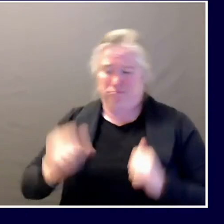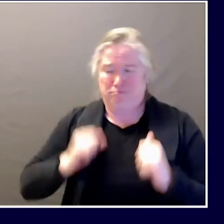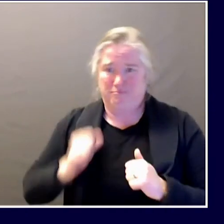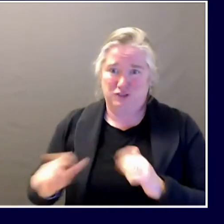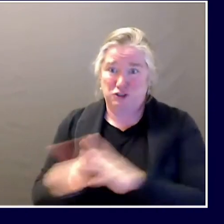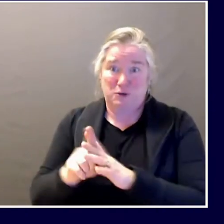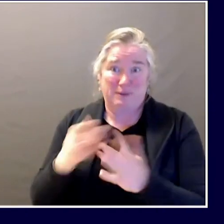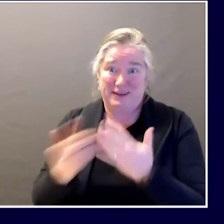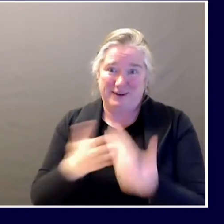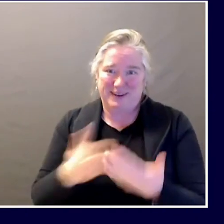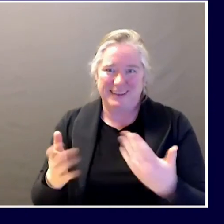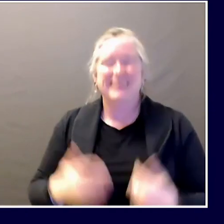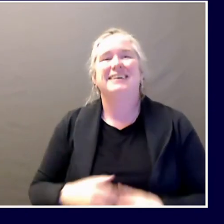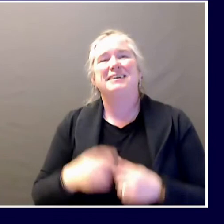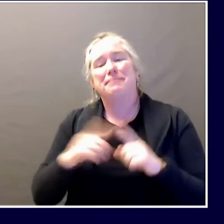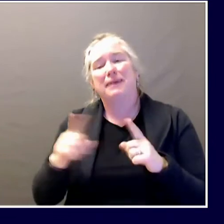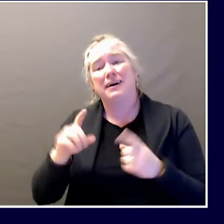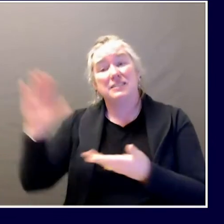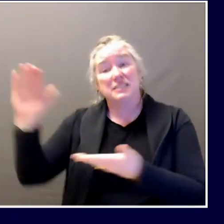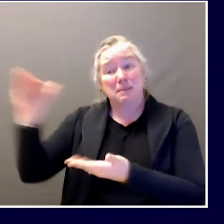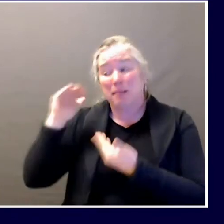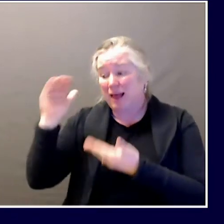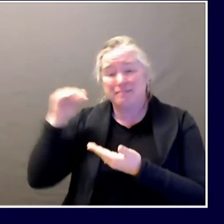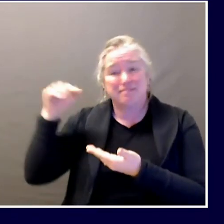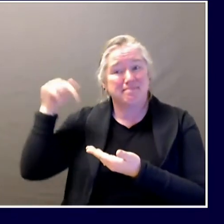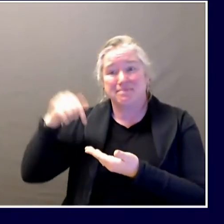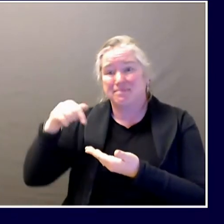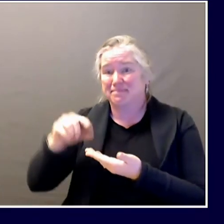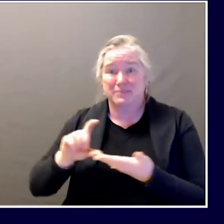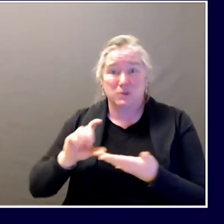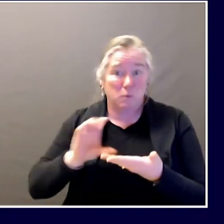Supply continues to be the prime determinant of speed.